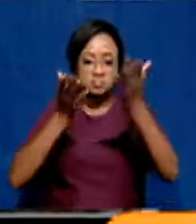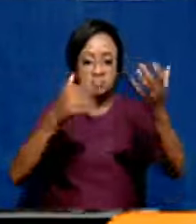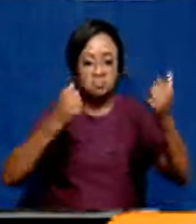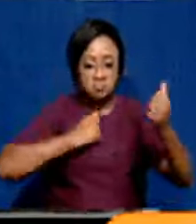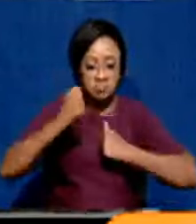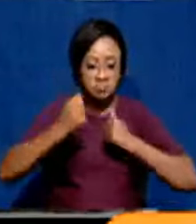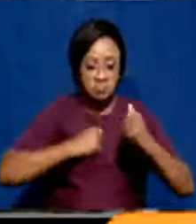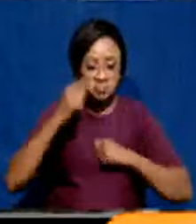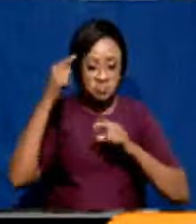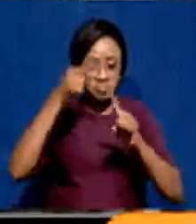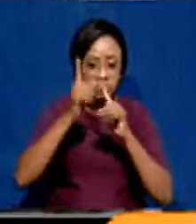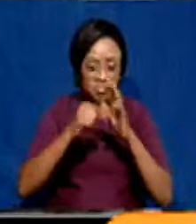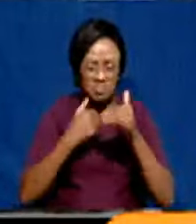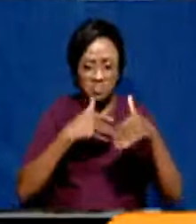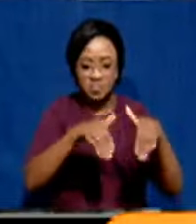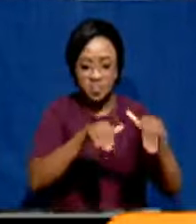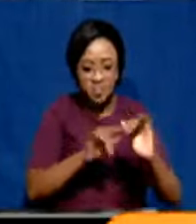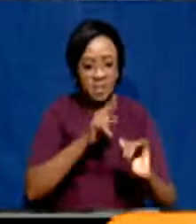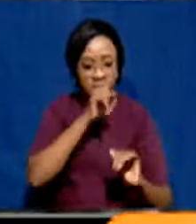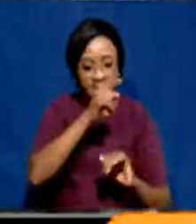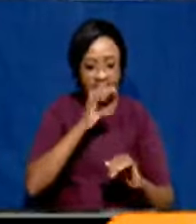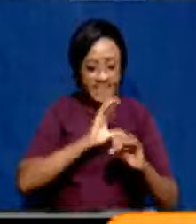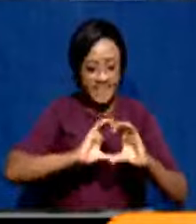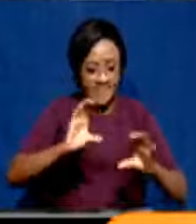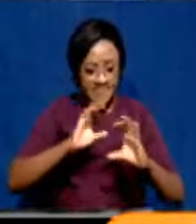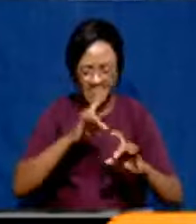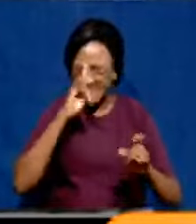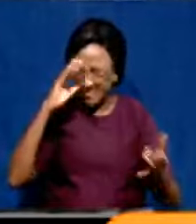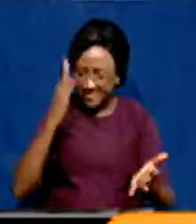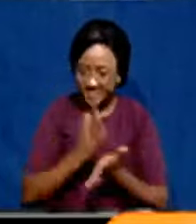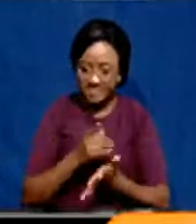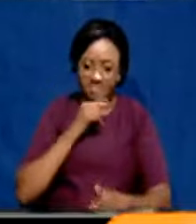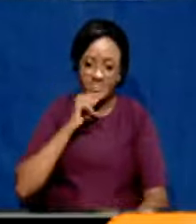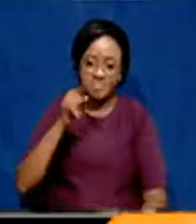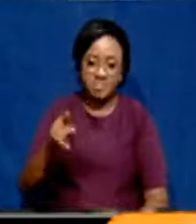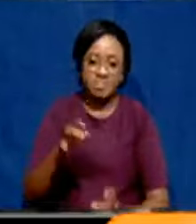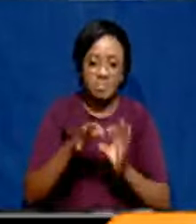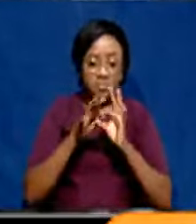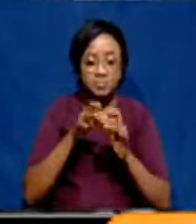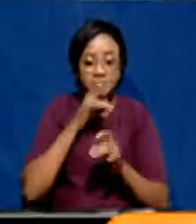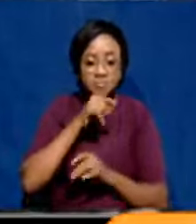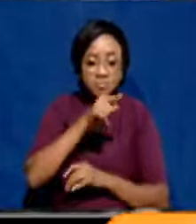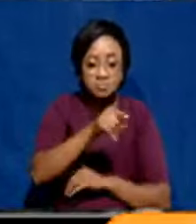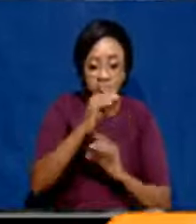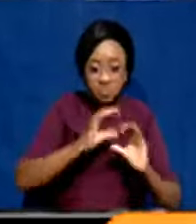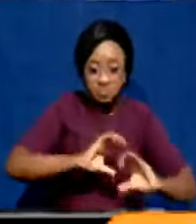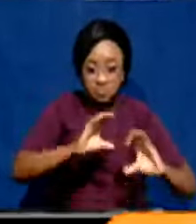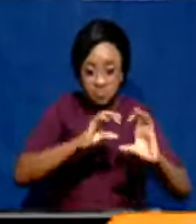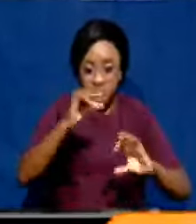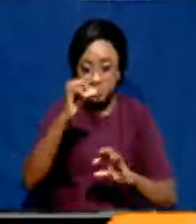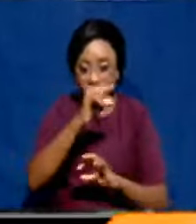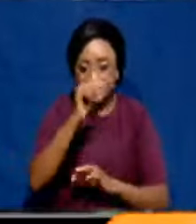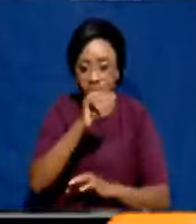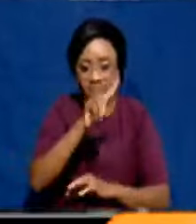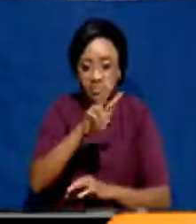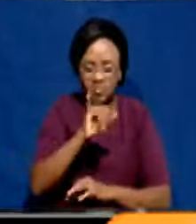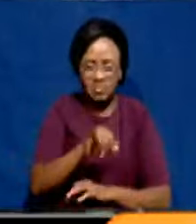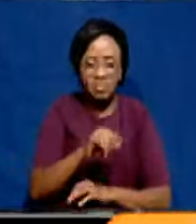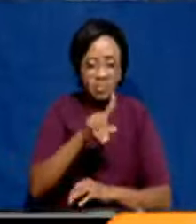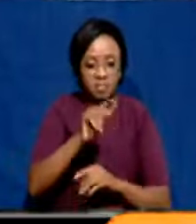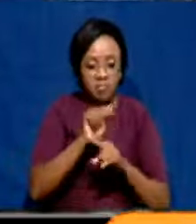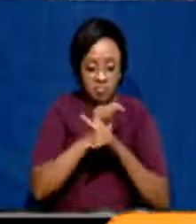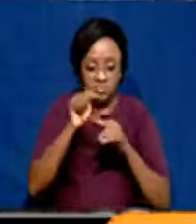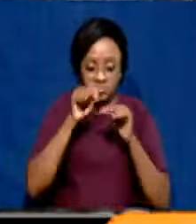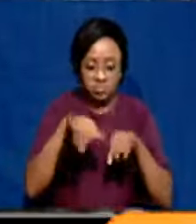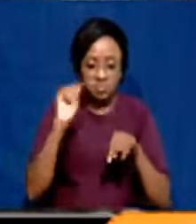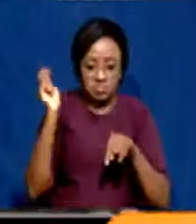burial. He believed in Kelvin Kiptum, and the relationship goes way back. Gavi was an athlete that was training in Kenya,